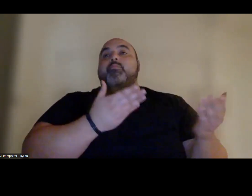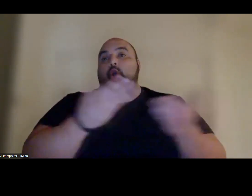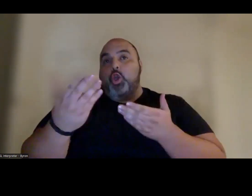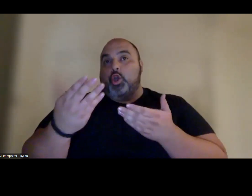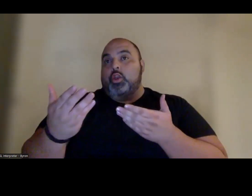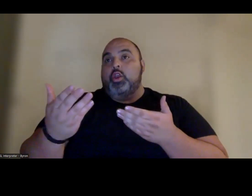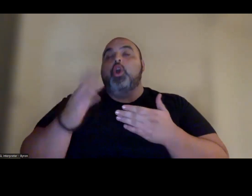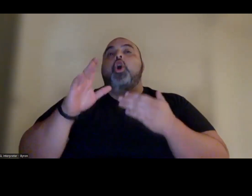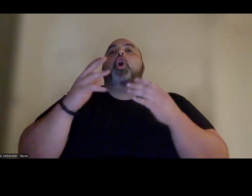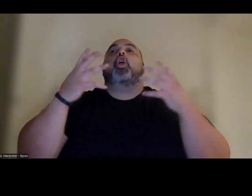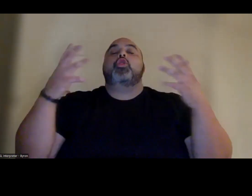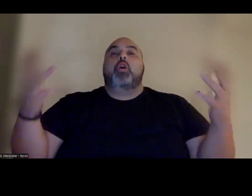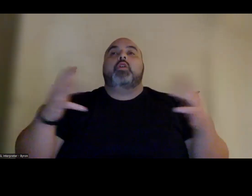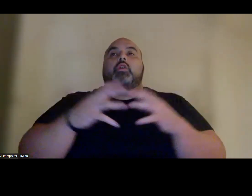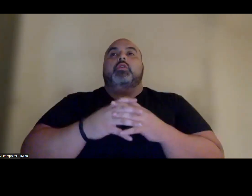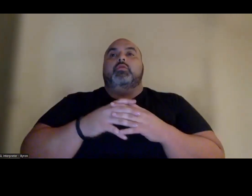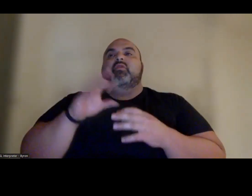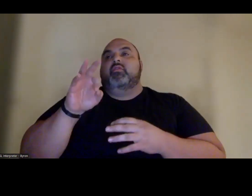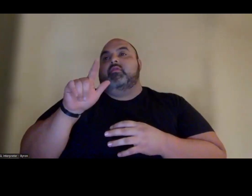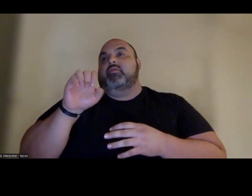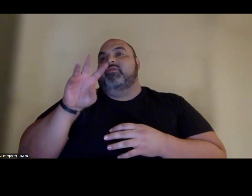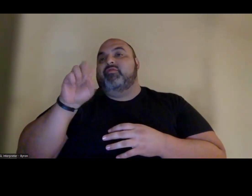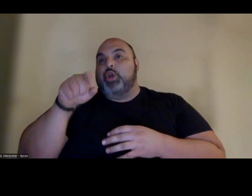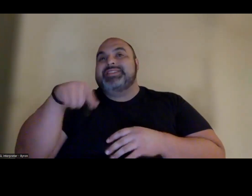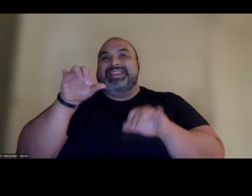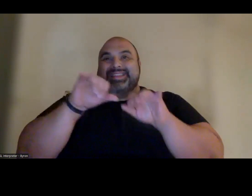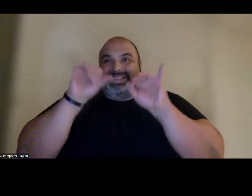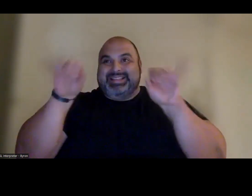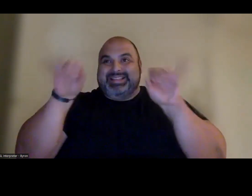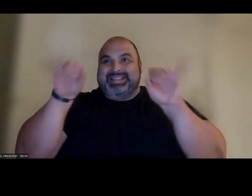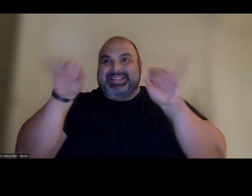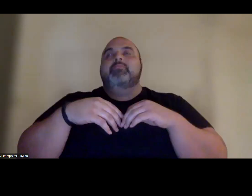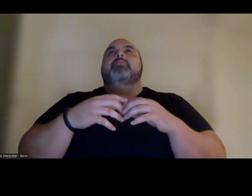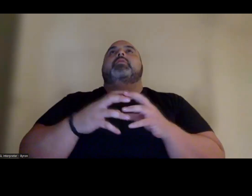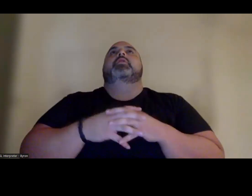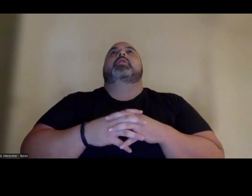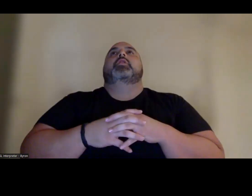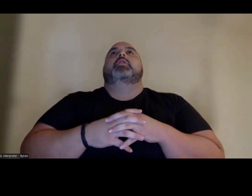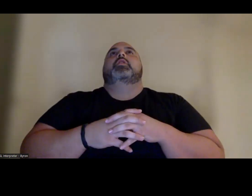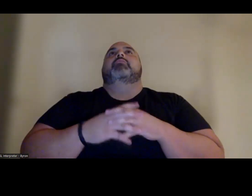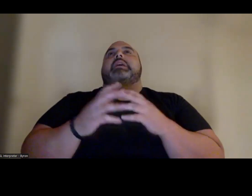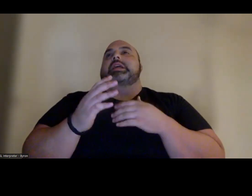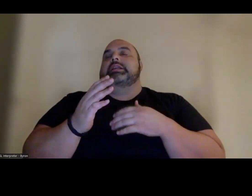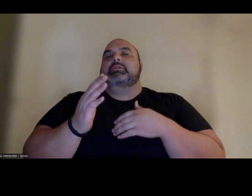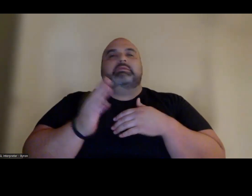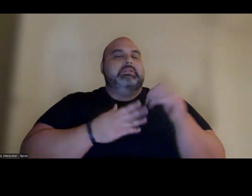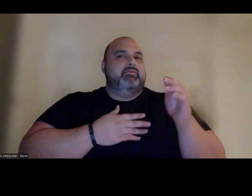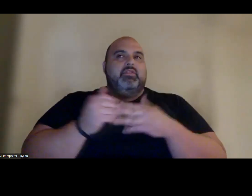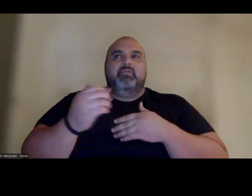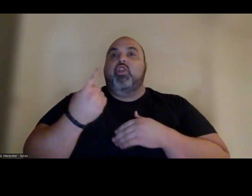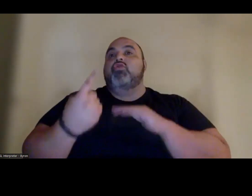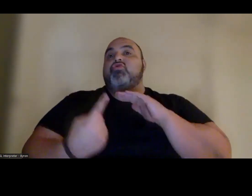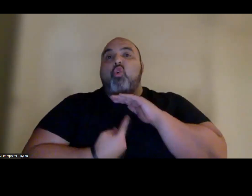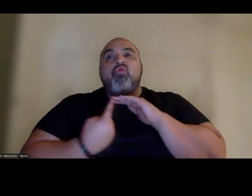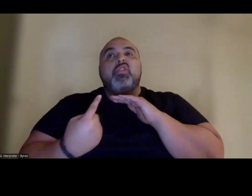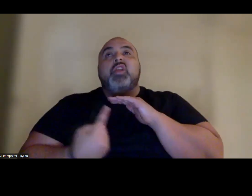lot of the, the flaws in, in the, in the system. And so in which, you know, even where loneliness really